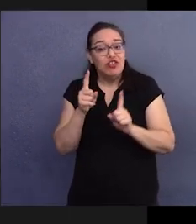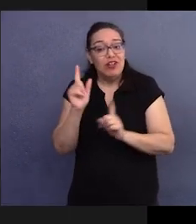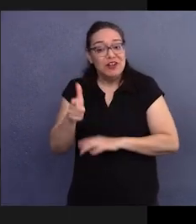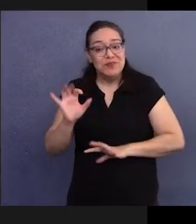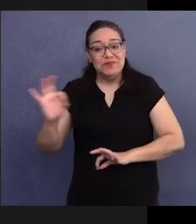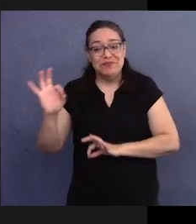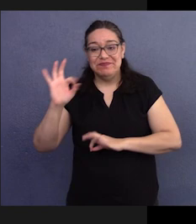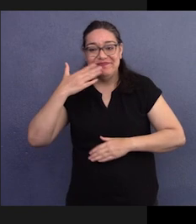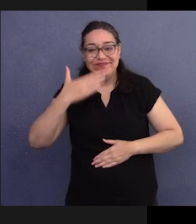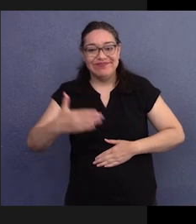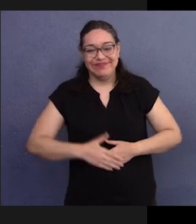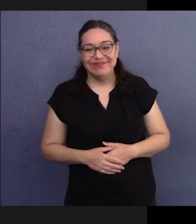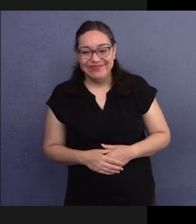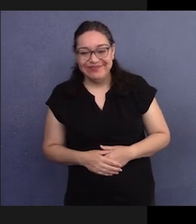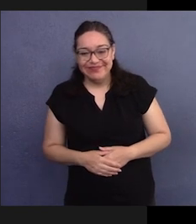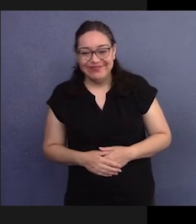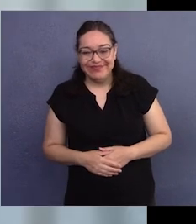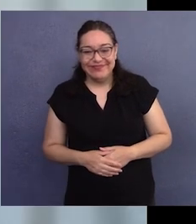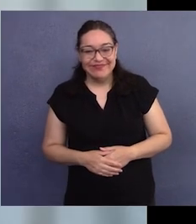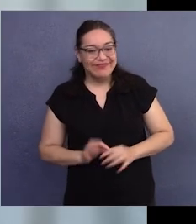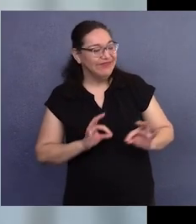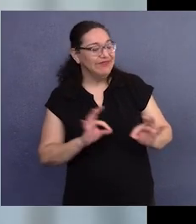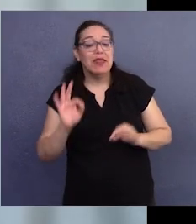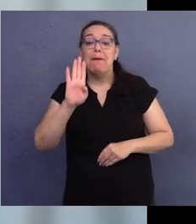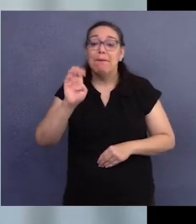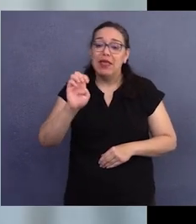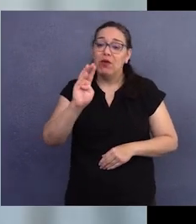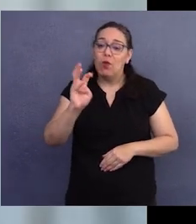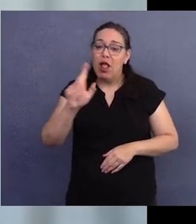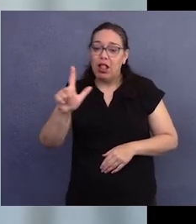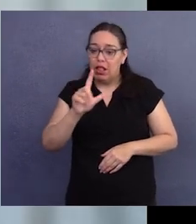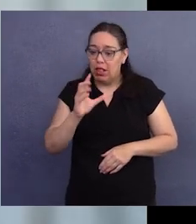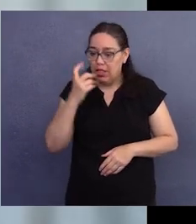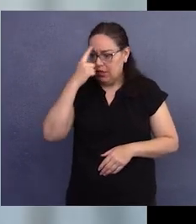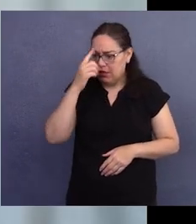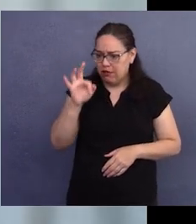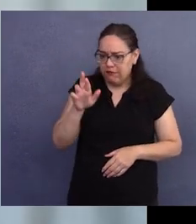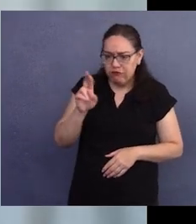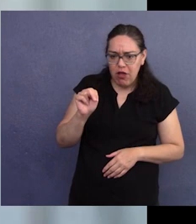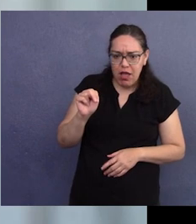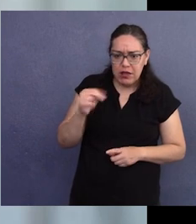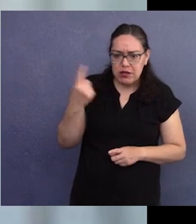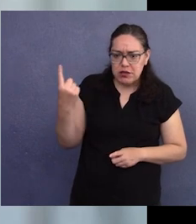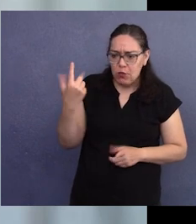All right. Be well. I think someone wanted to stay